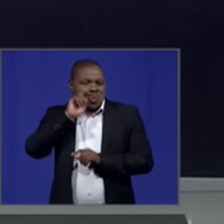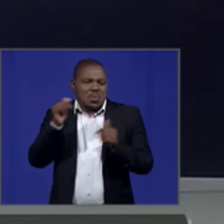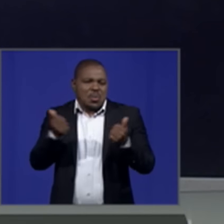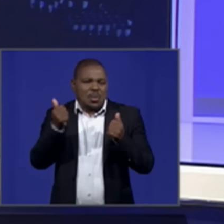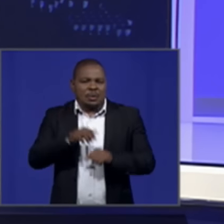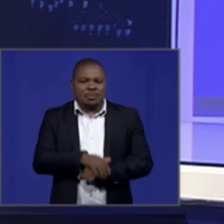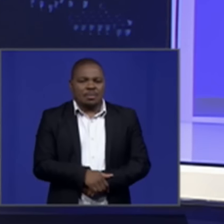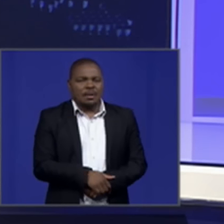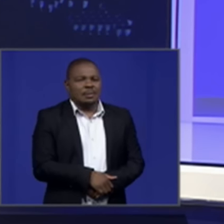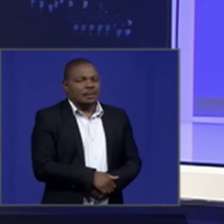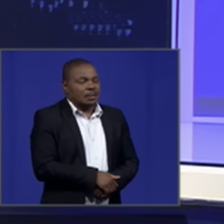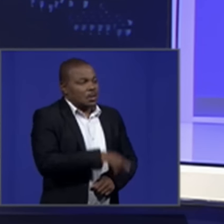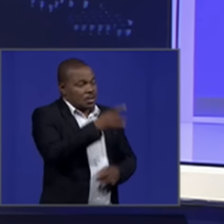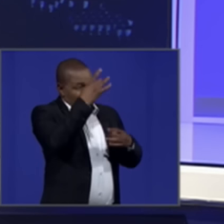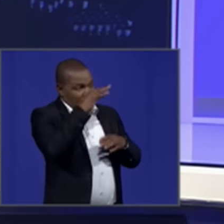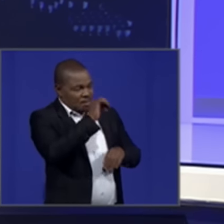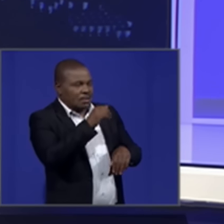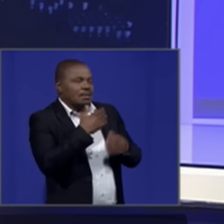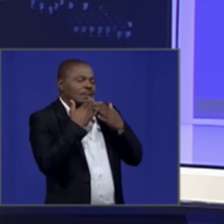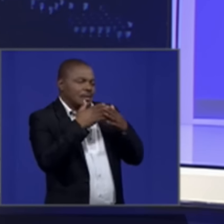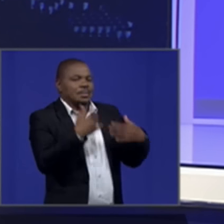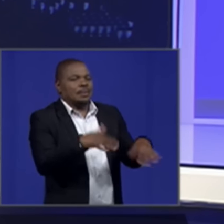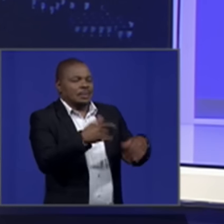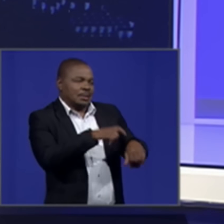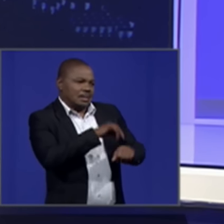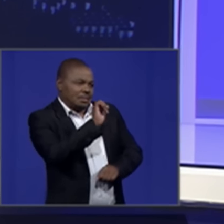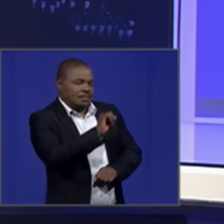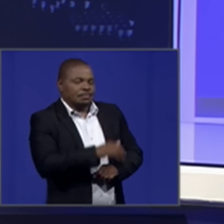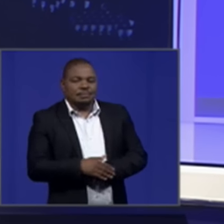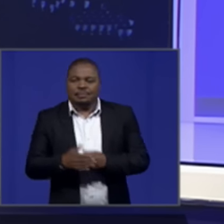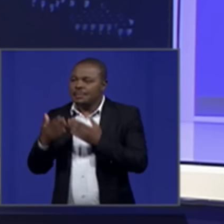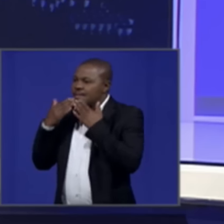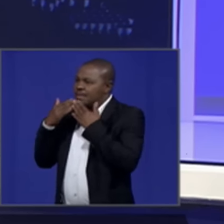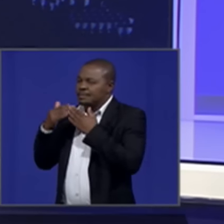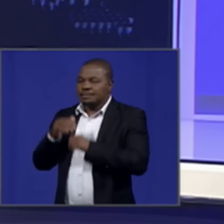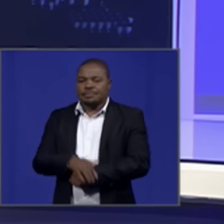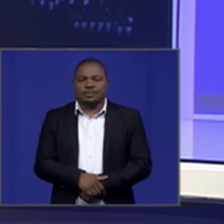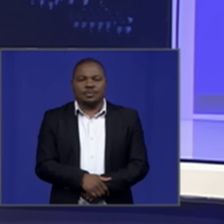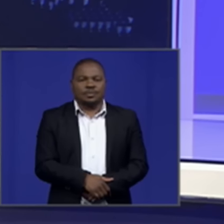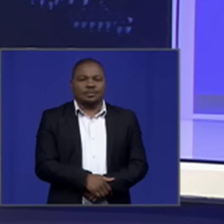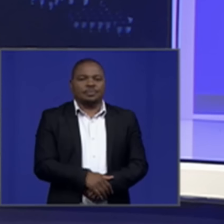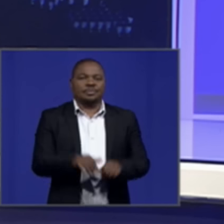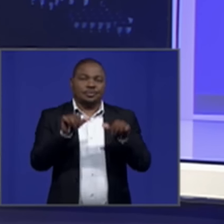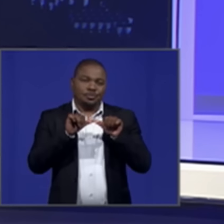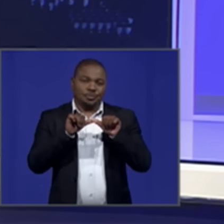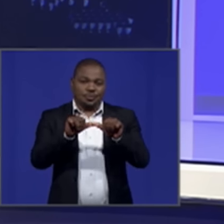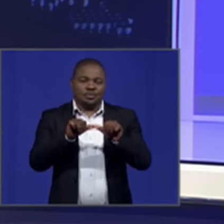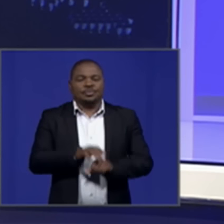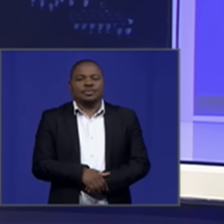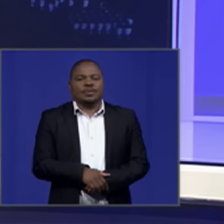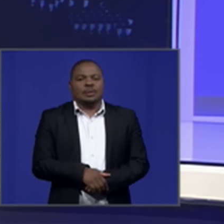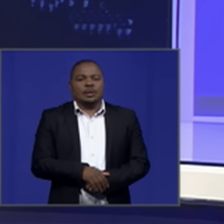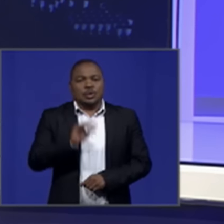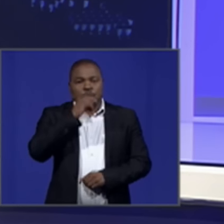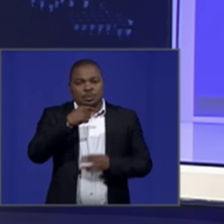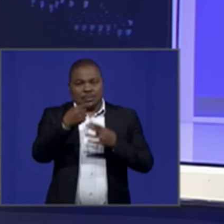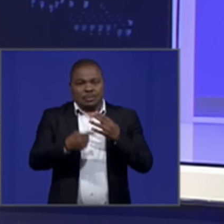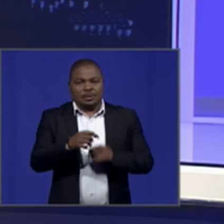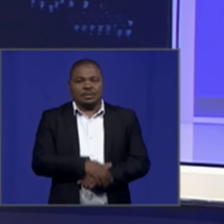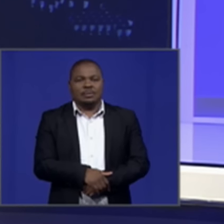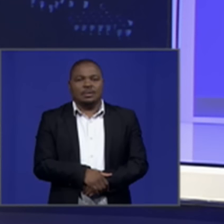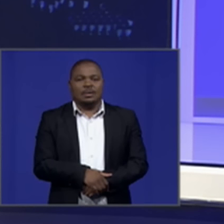Mme Sophie ka tshedimosetso re a leboga thata, re lebogela nako ya gago. Ke a leboga. Re a leboga thata. Fa re tswela pele ka dikgang tse dingwe tsa rona re di tsweletsa